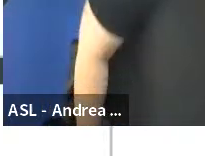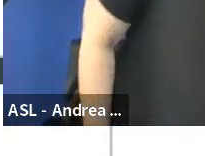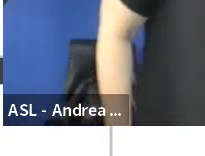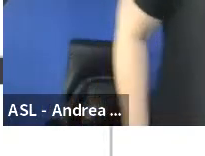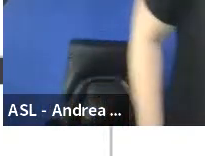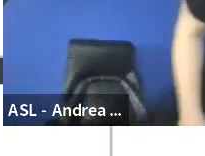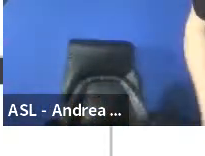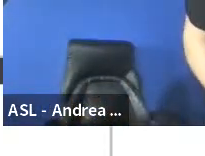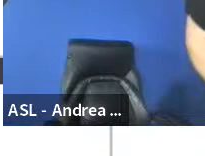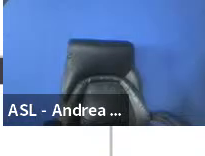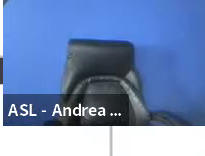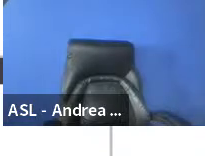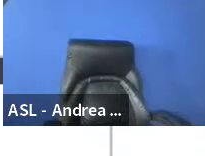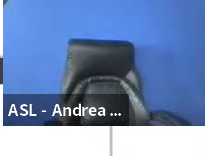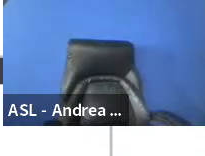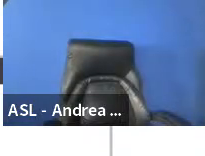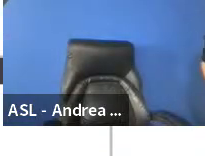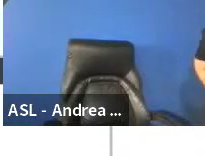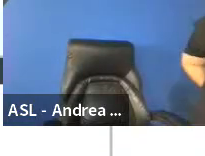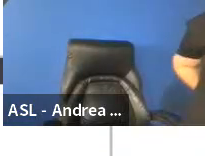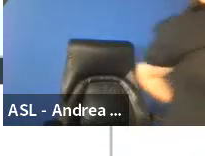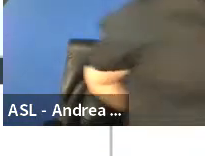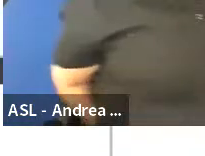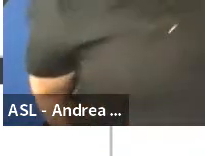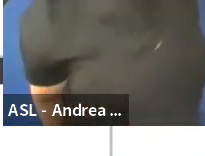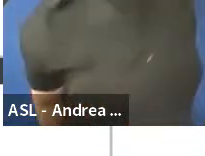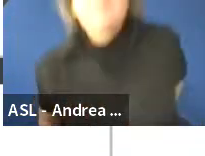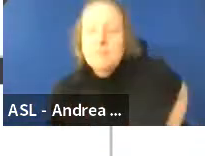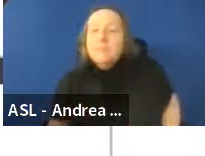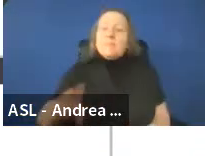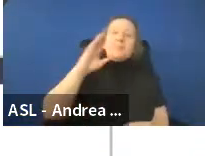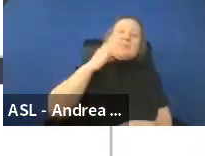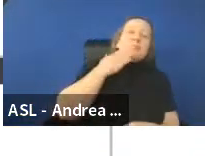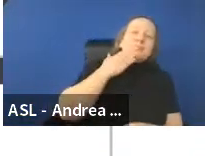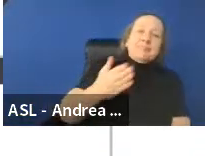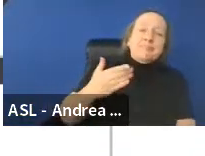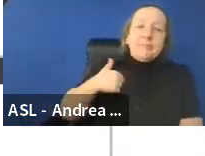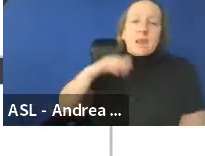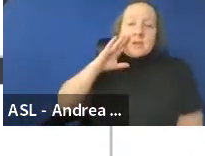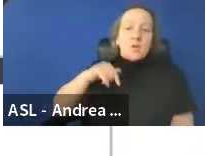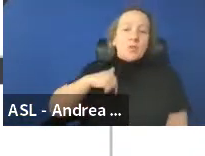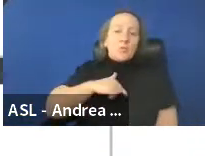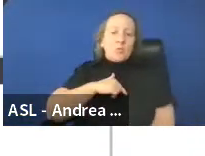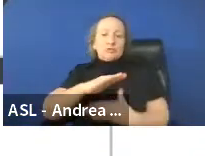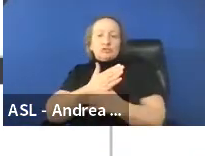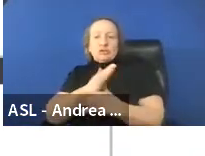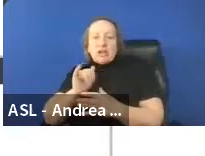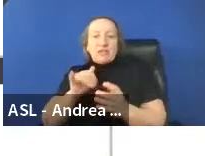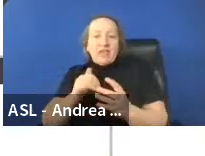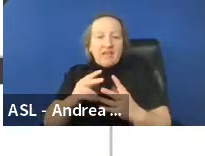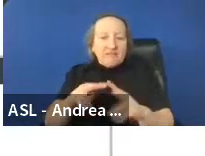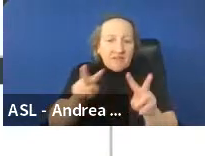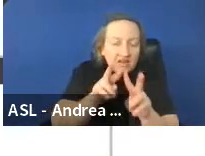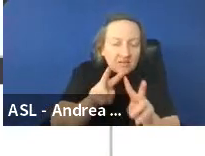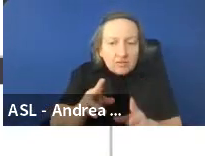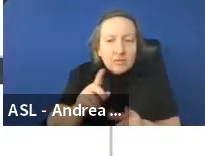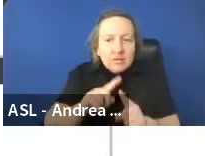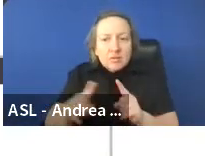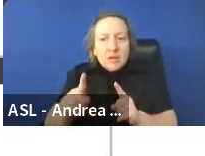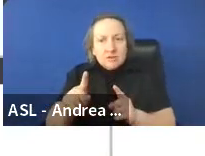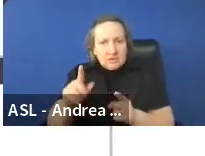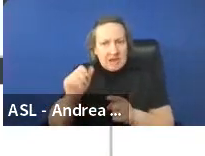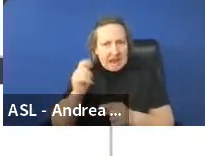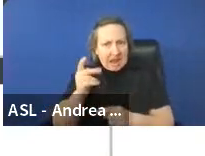we share that value, but it just made me nervous when I see that in April, we're going to have a tolling recommendation.